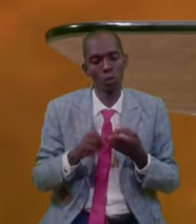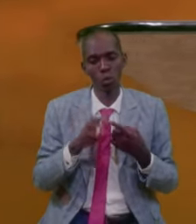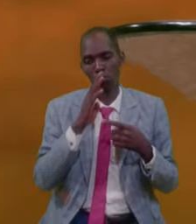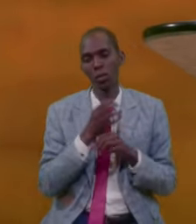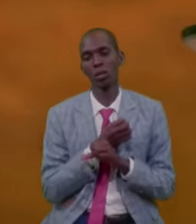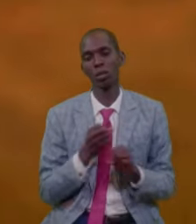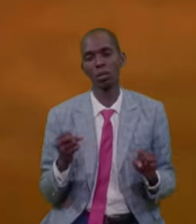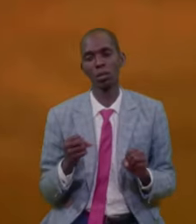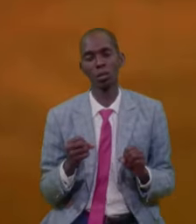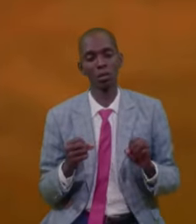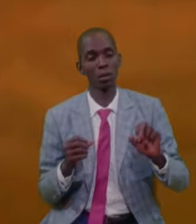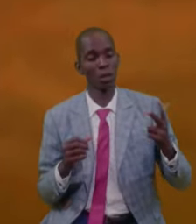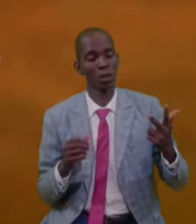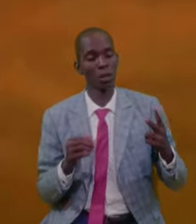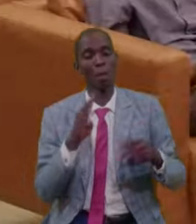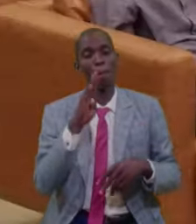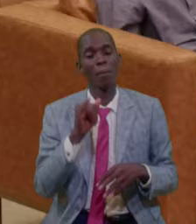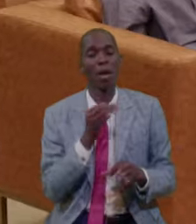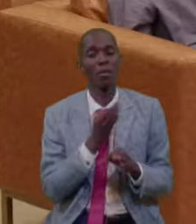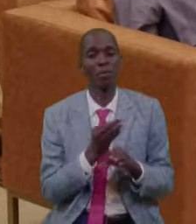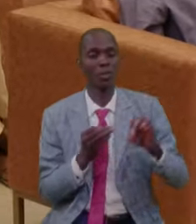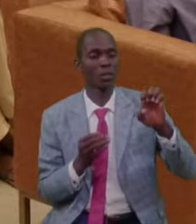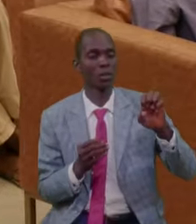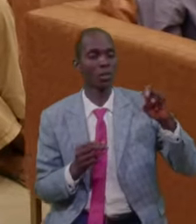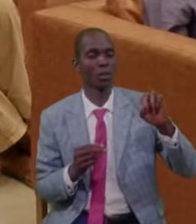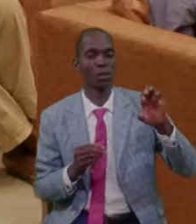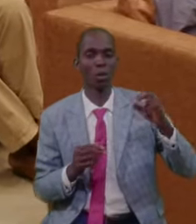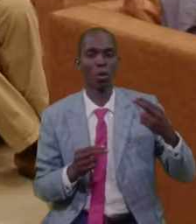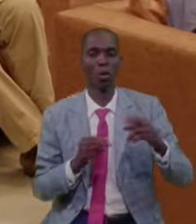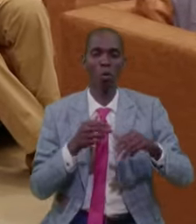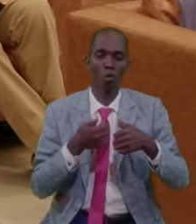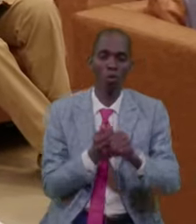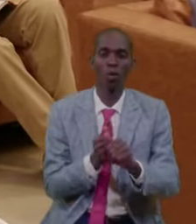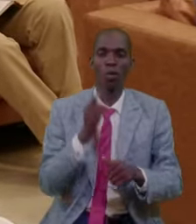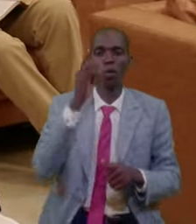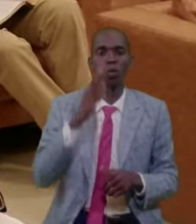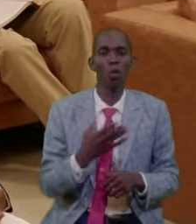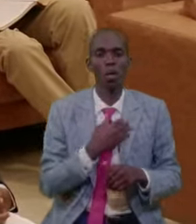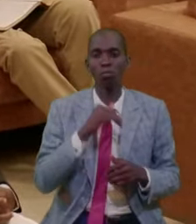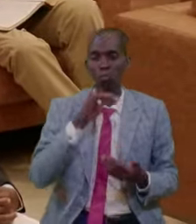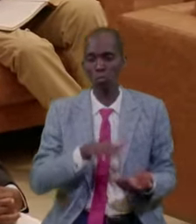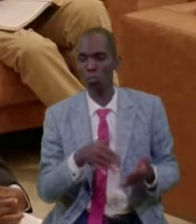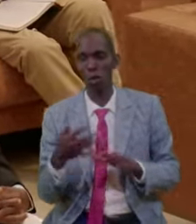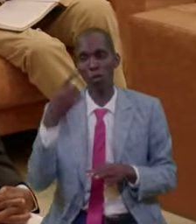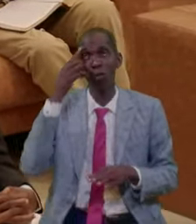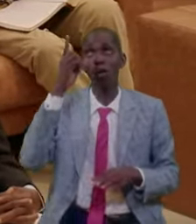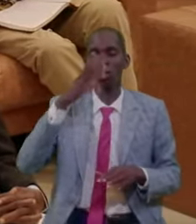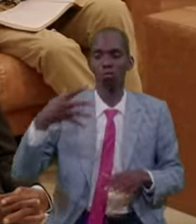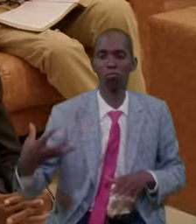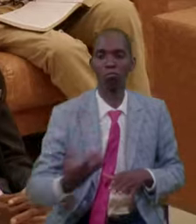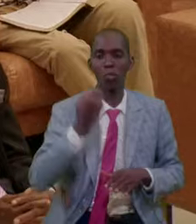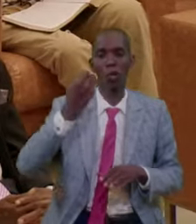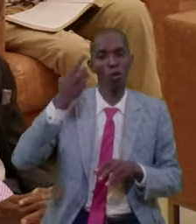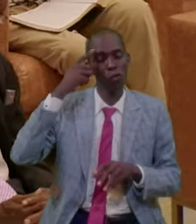Enoch walked with God, and he was not, for God took him. For before his